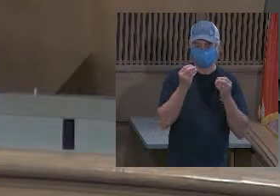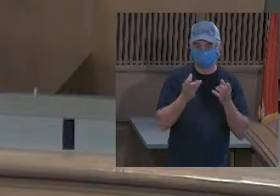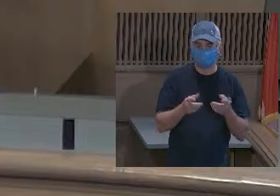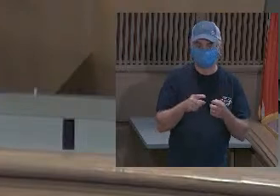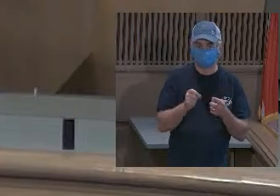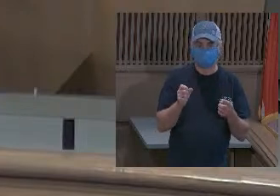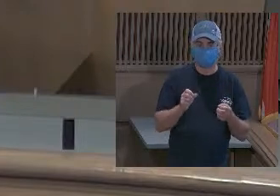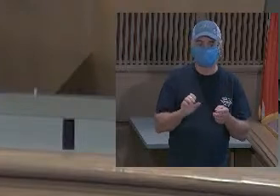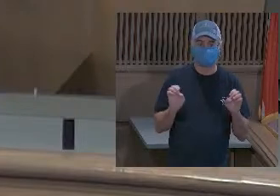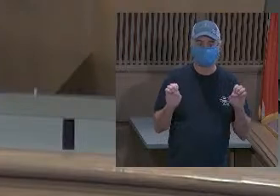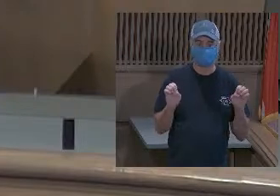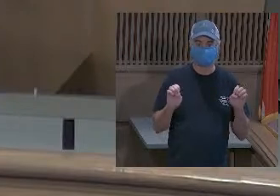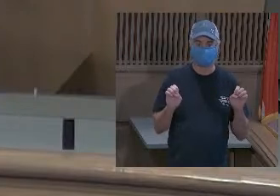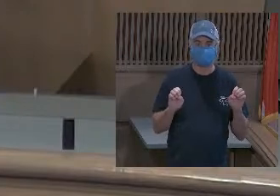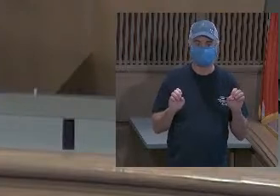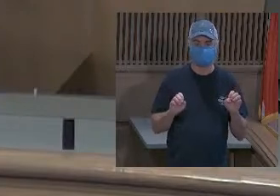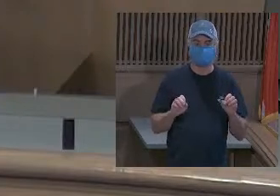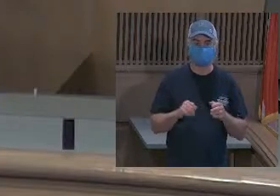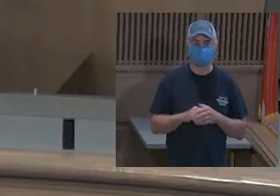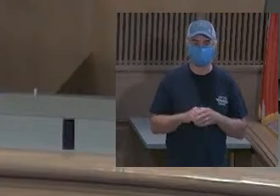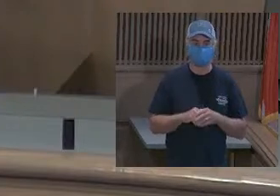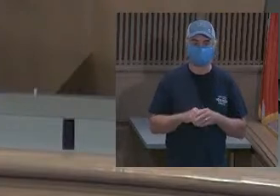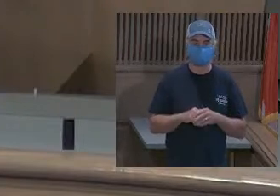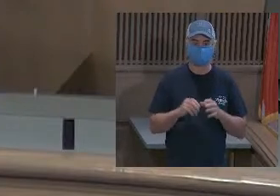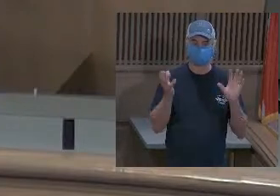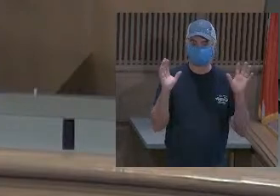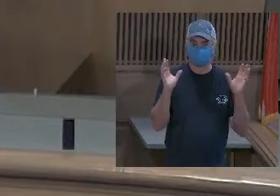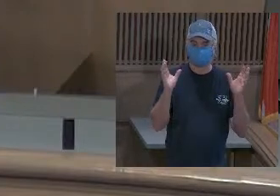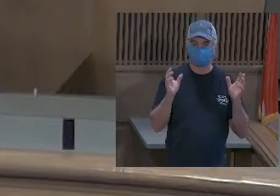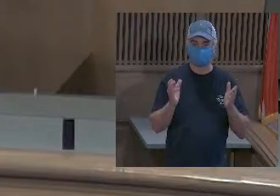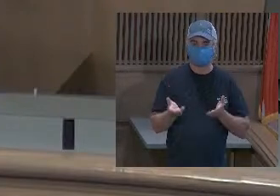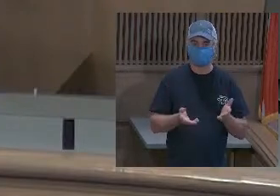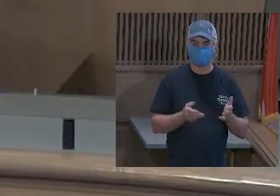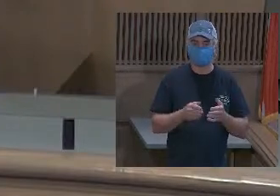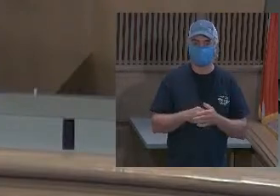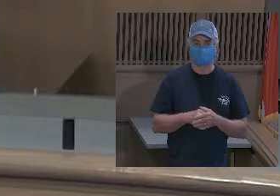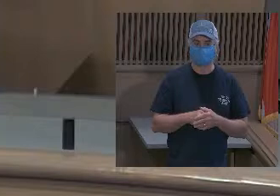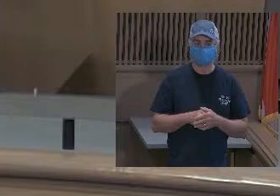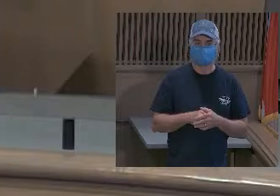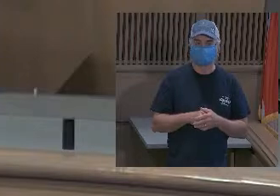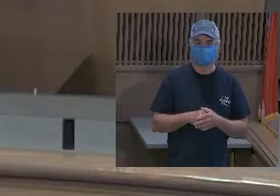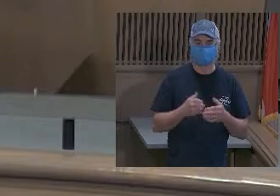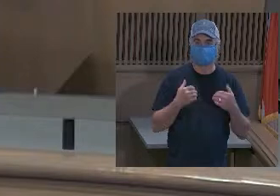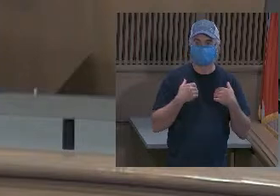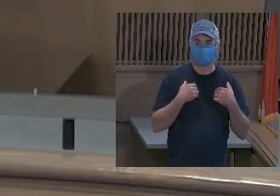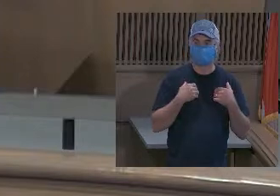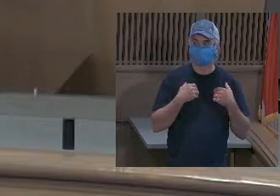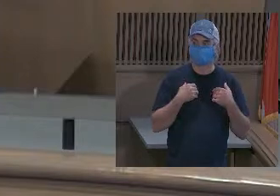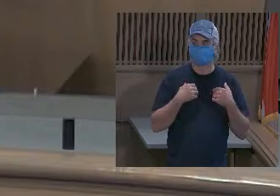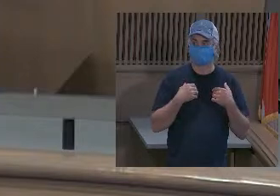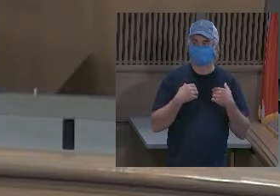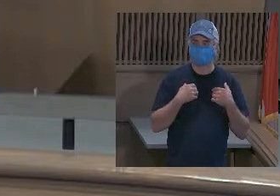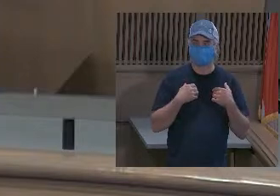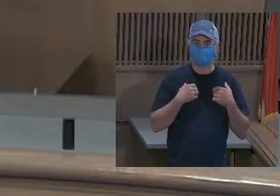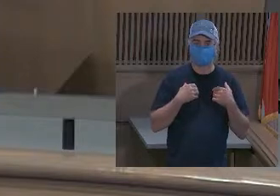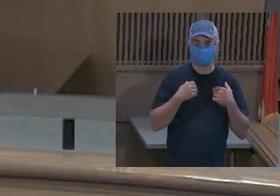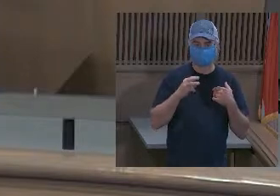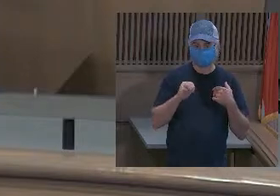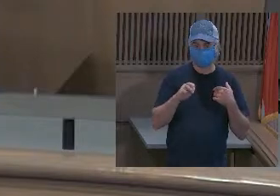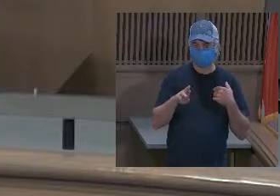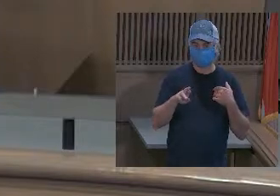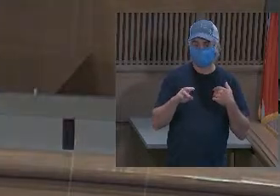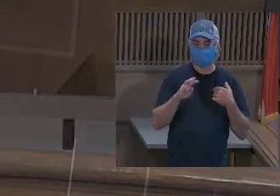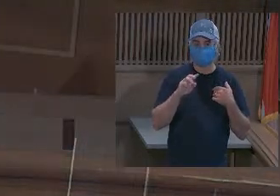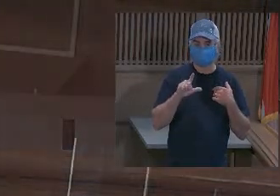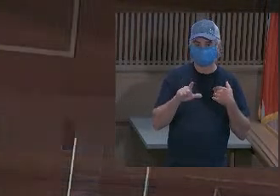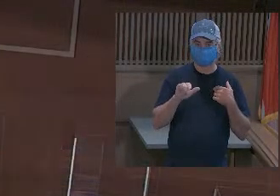County Emergency Medical Services. And today we have Training and Compliance Supervisor Dickie Livingston to provide an